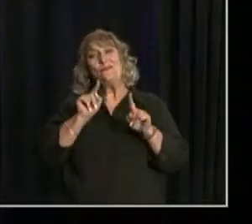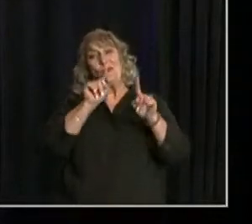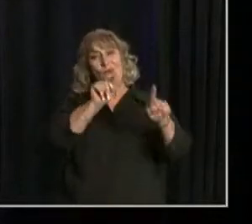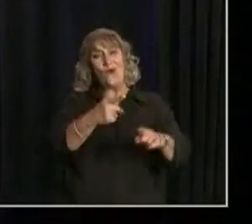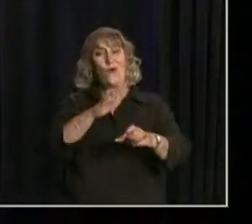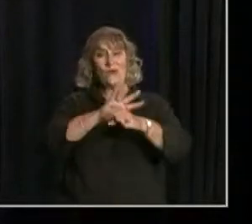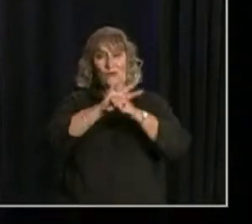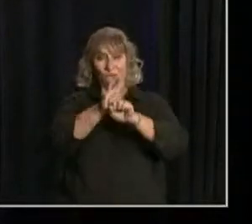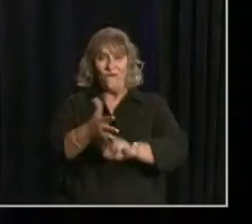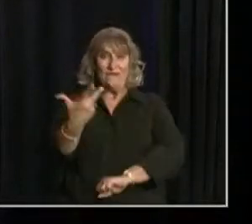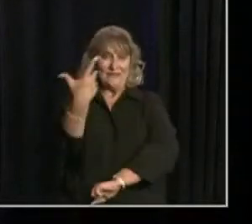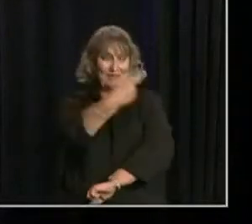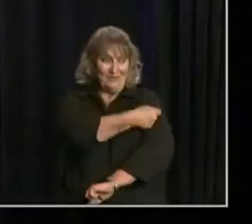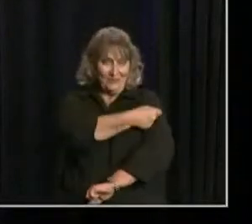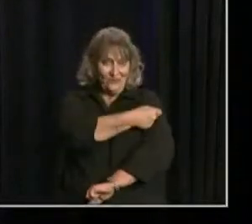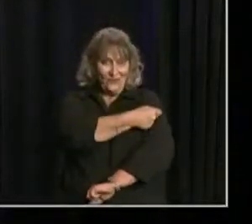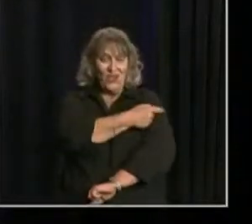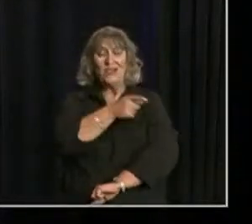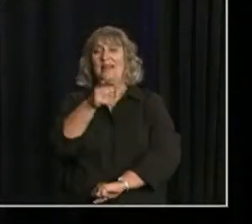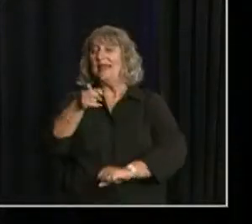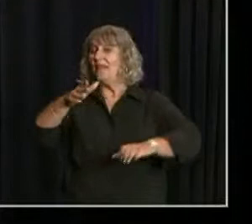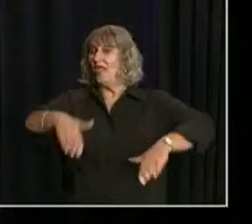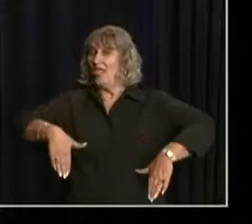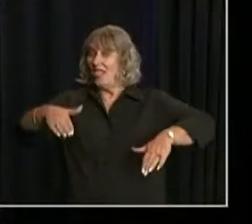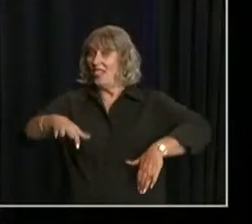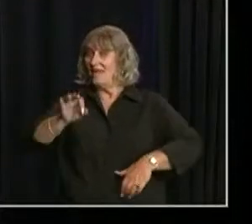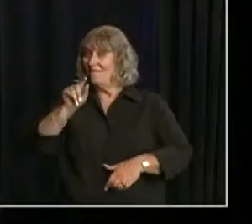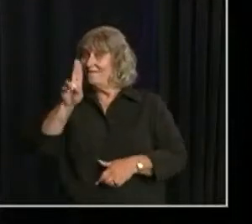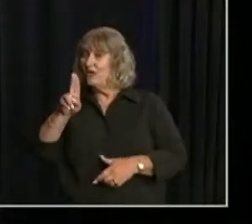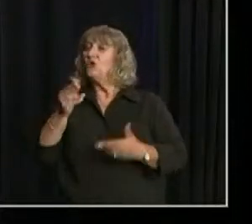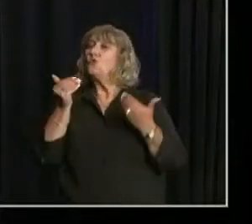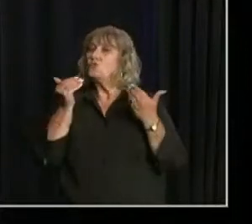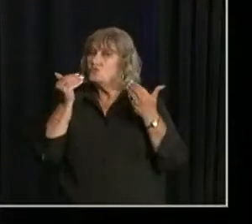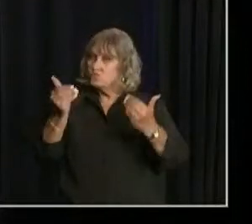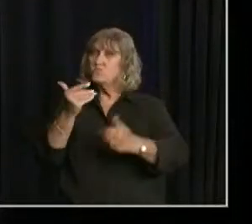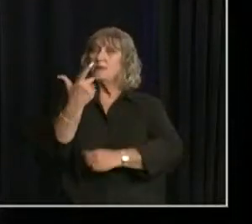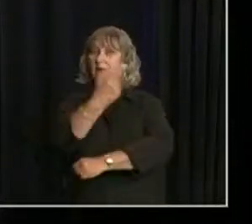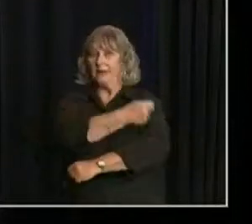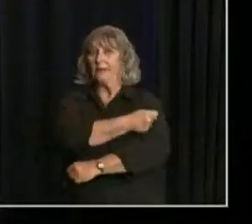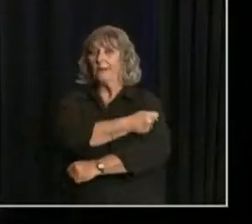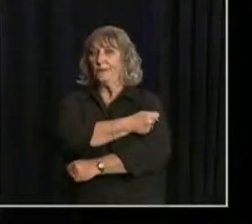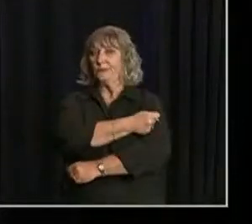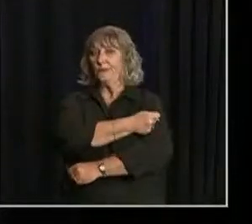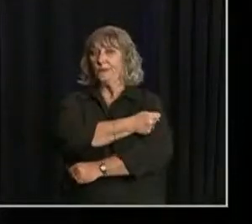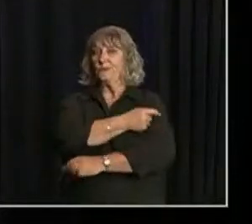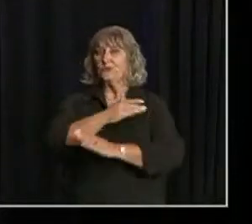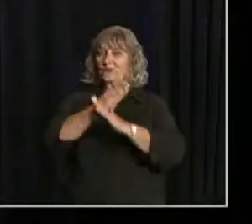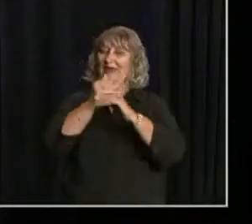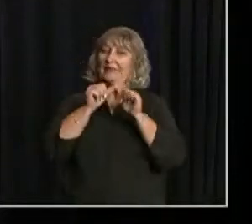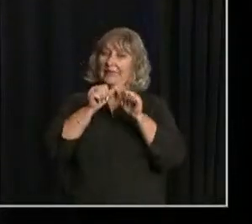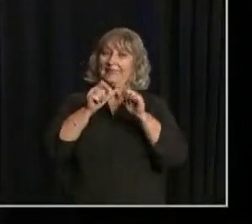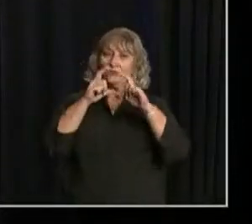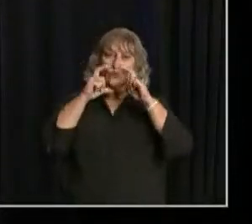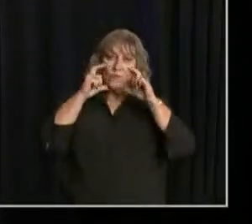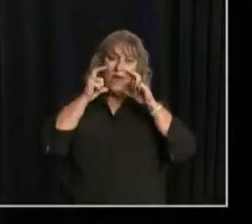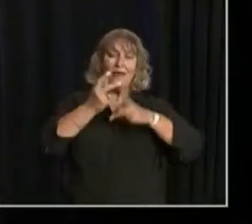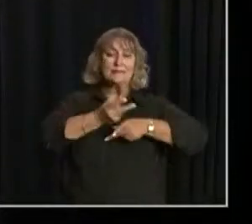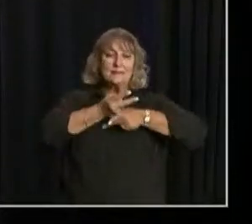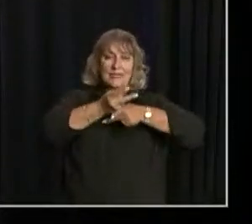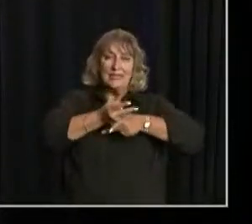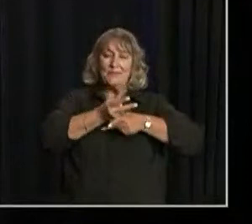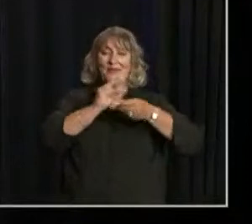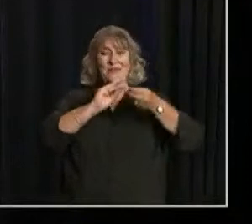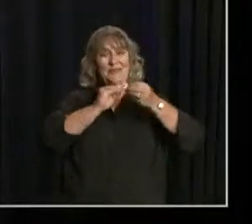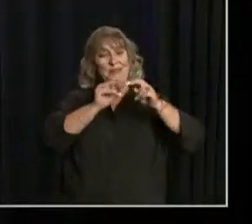COVID vaccine and make plans, if you haven't already, to get your flu vaccine as well. And of course, keep masking up and staying safe. The numbers are